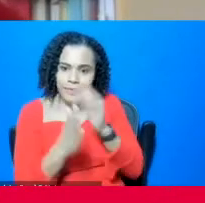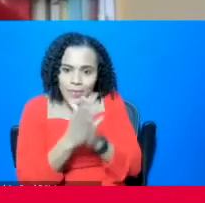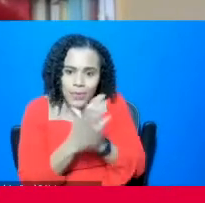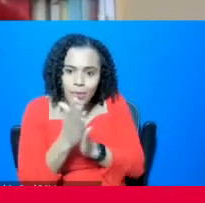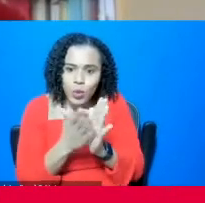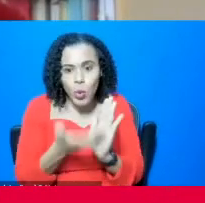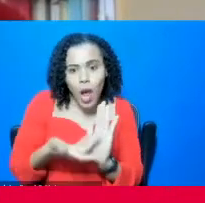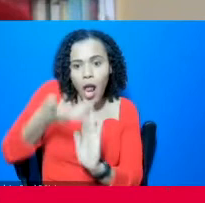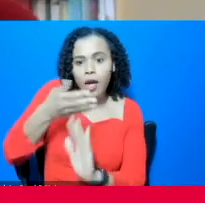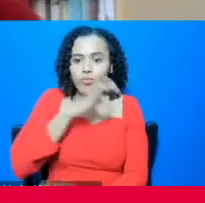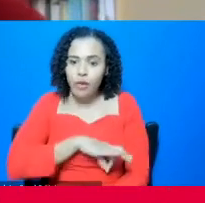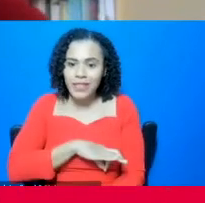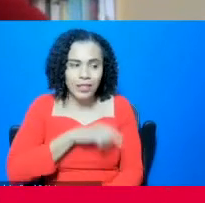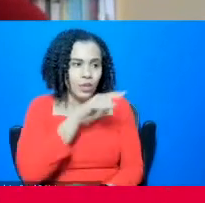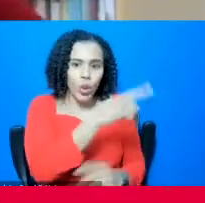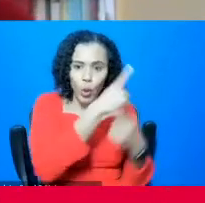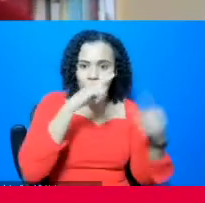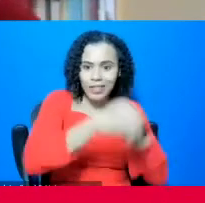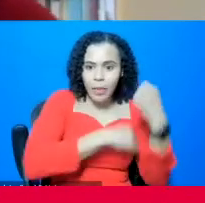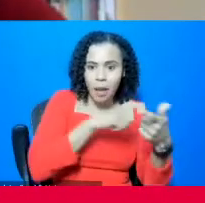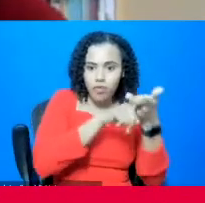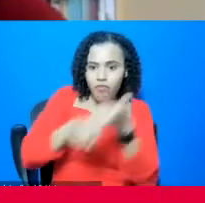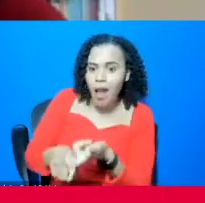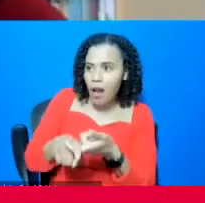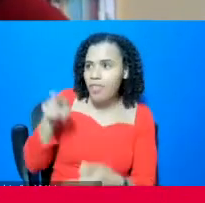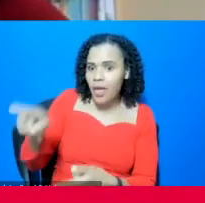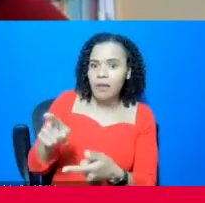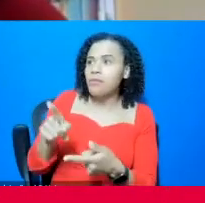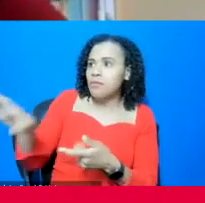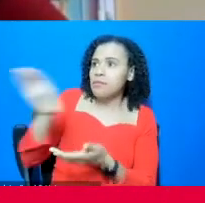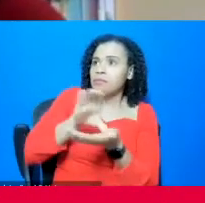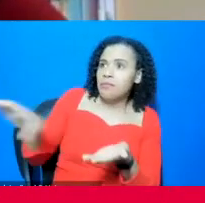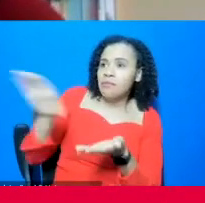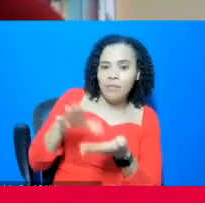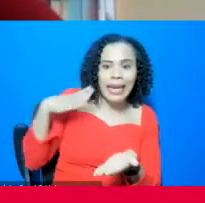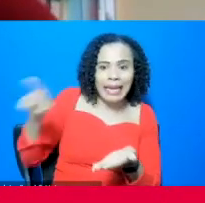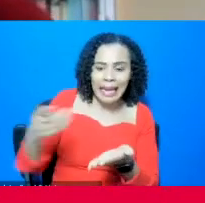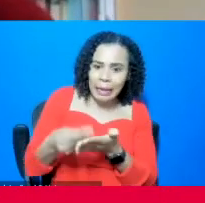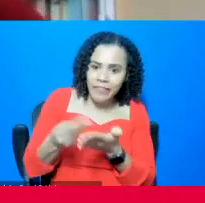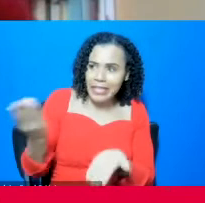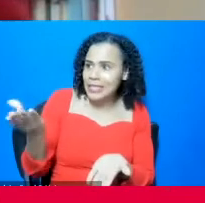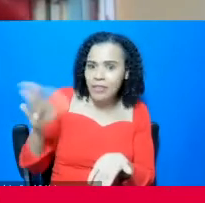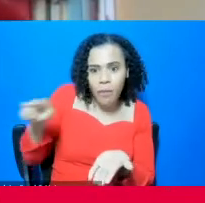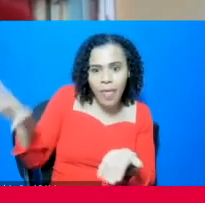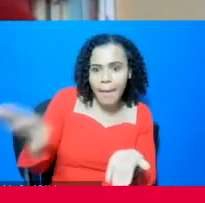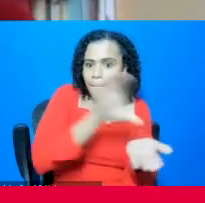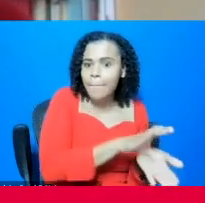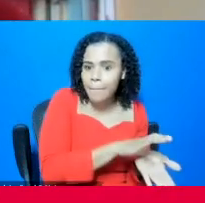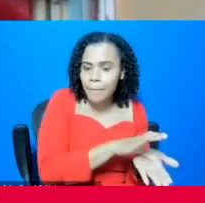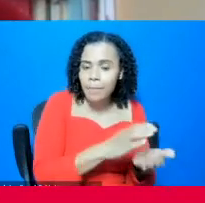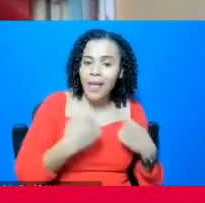increased universities' reliance on the arms trade, their financial reliance on the arms trade. But our